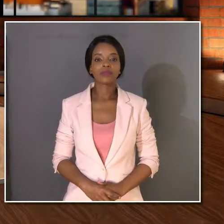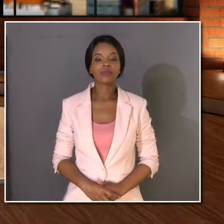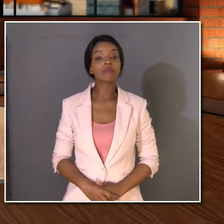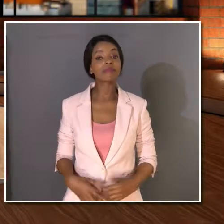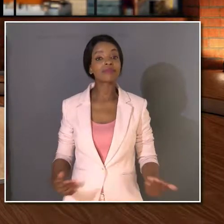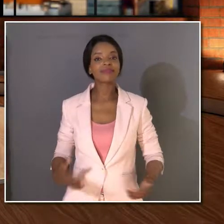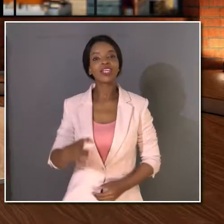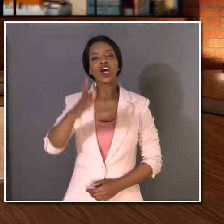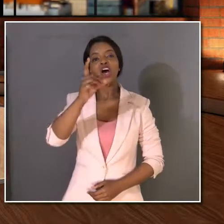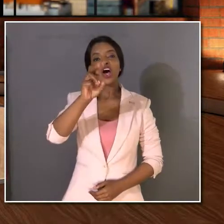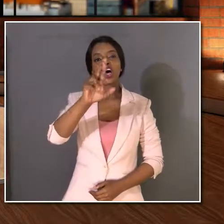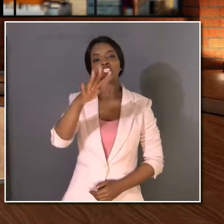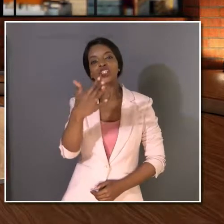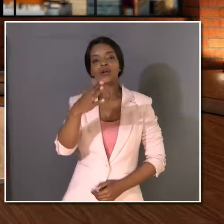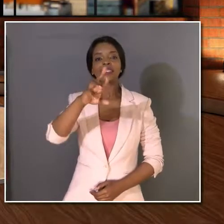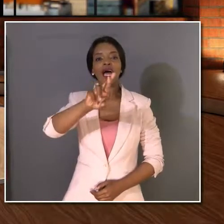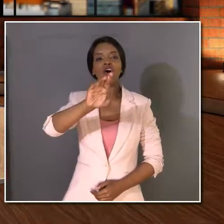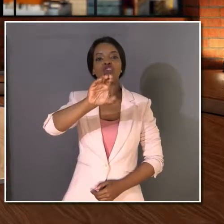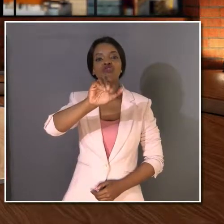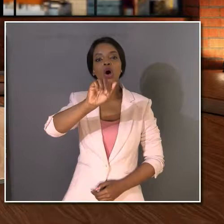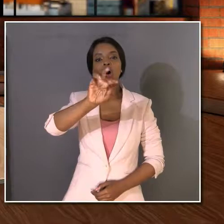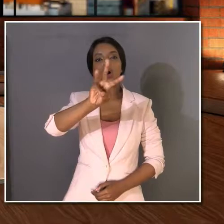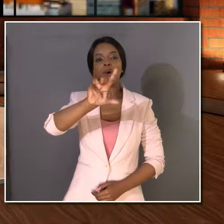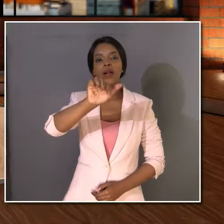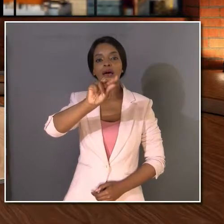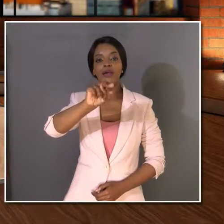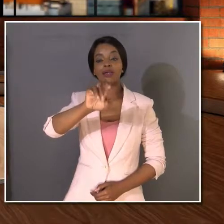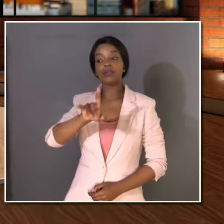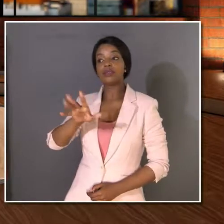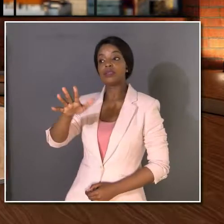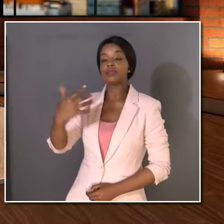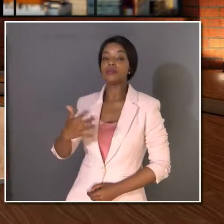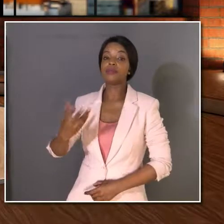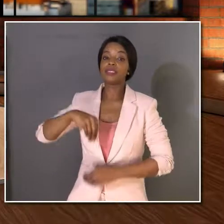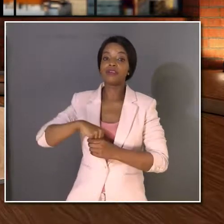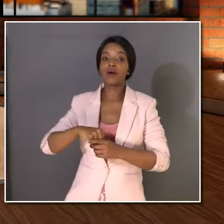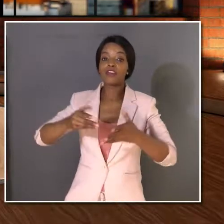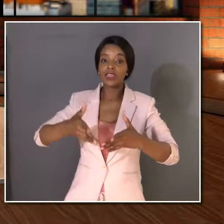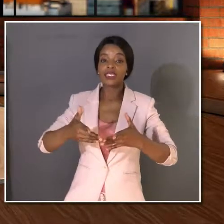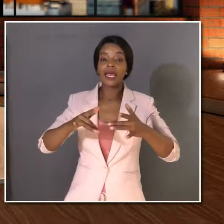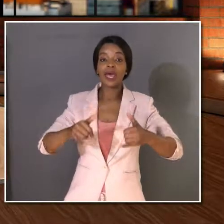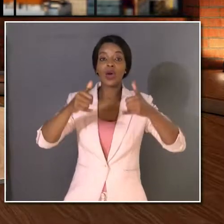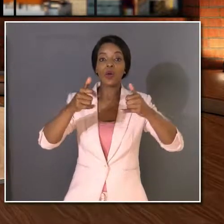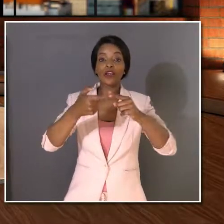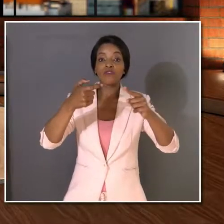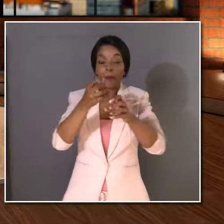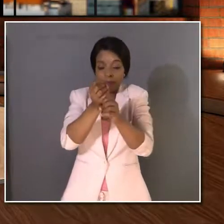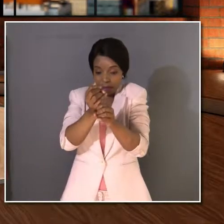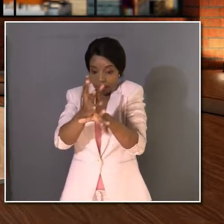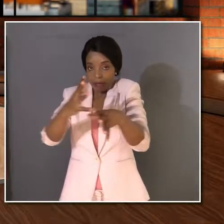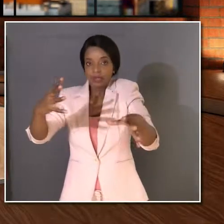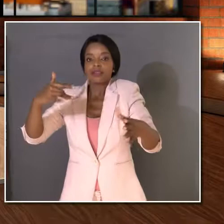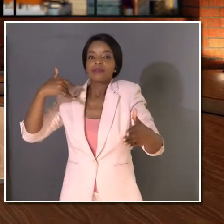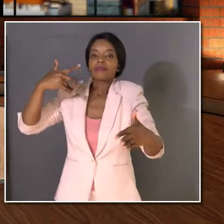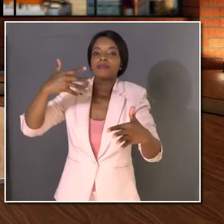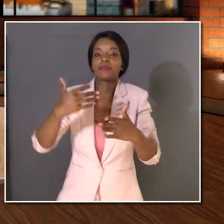Dr. William Rowland, someone who's been a part of the SAB Foundation, these wonderful awards pretty much from the beginning, and he really has